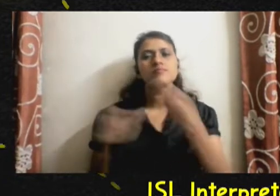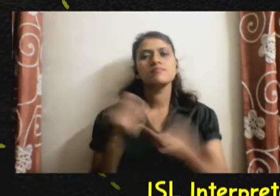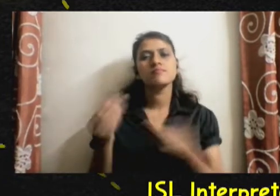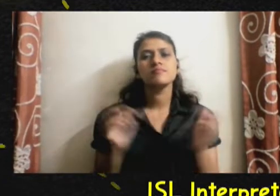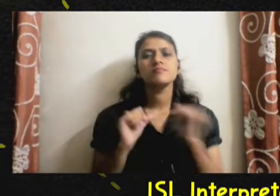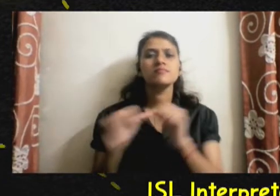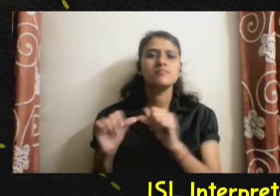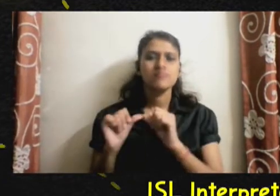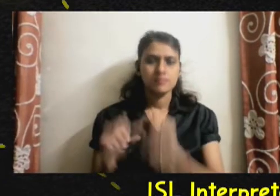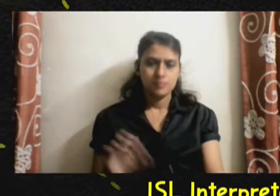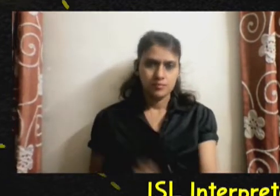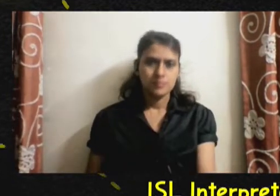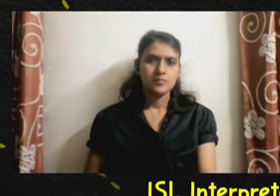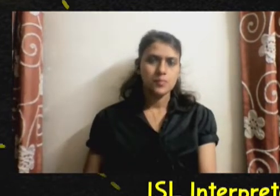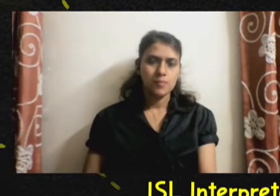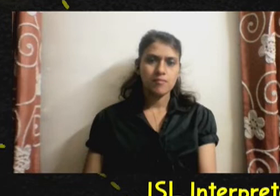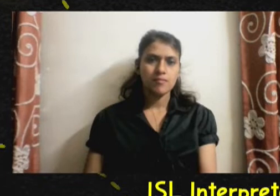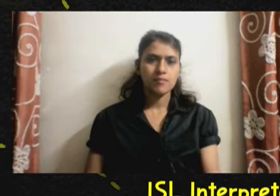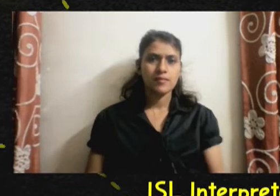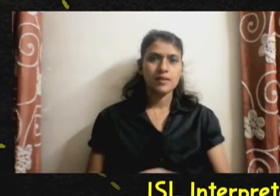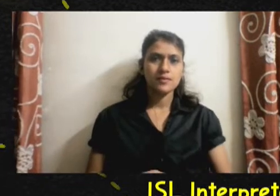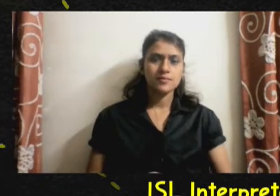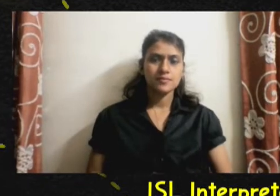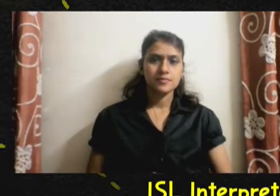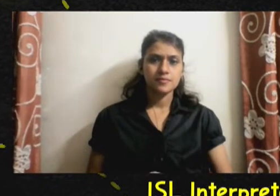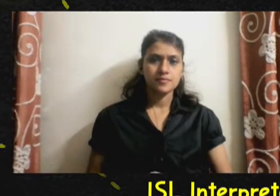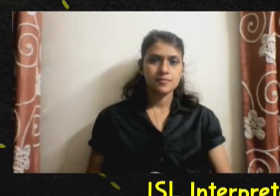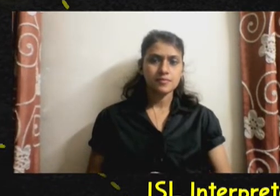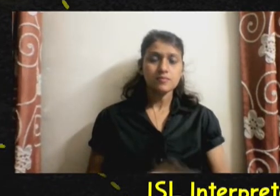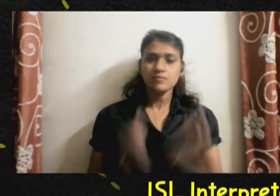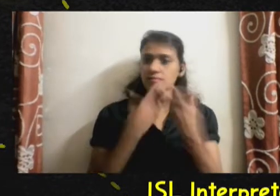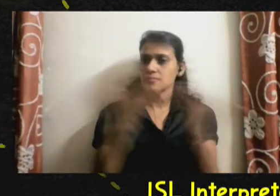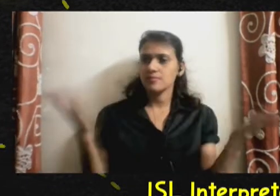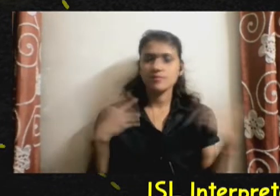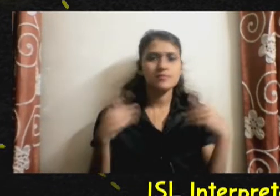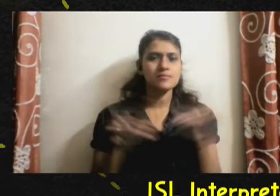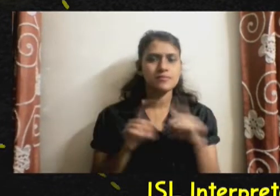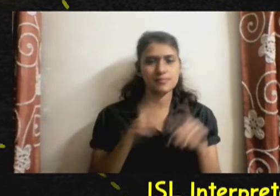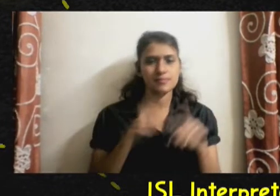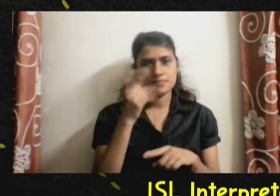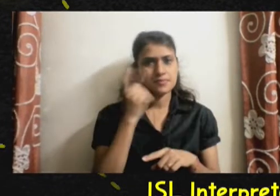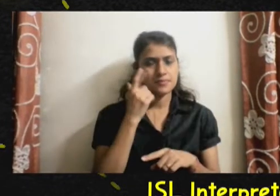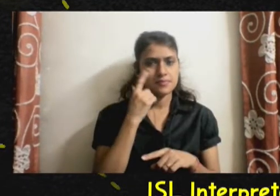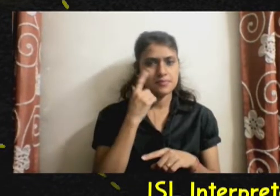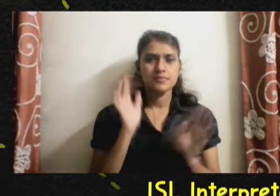It kind of, therefore, it seems to be for a lot of us that that